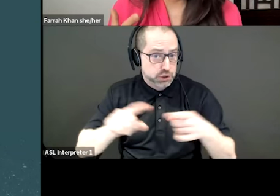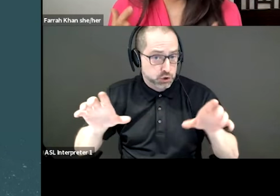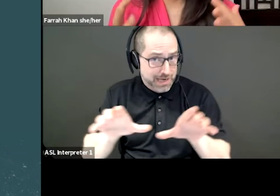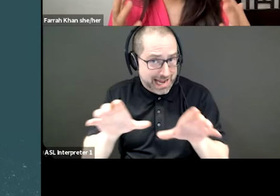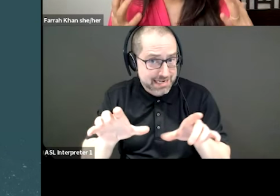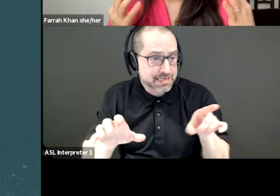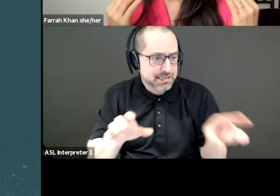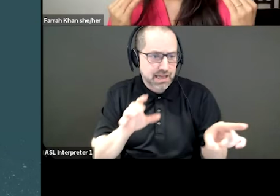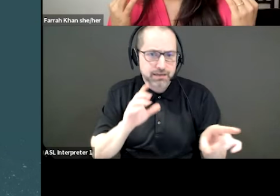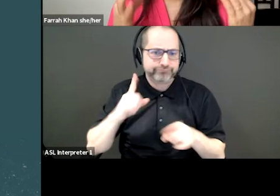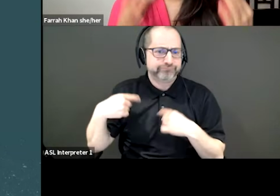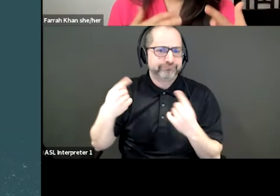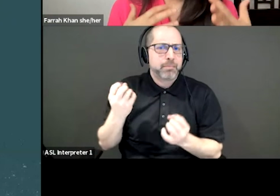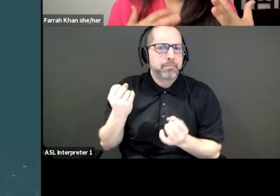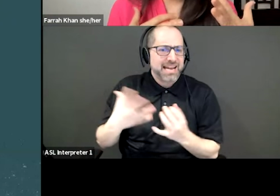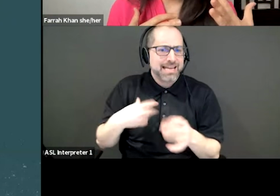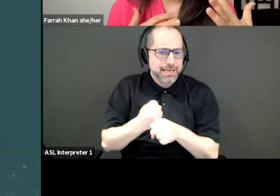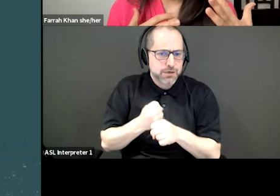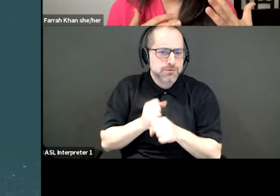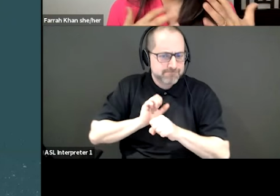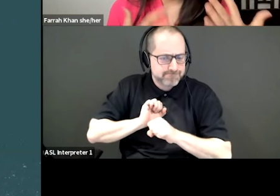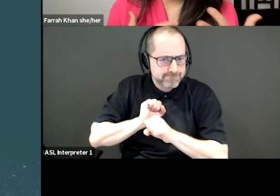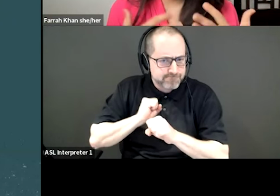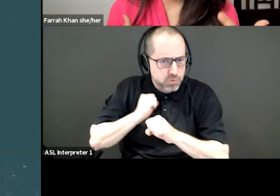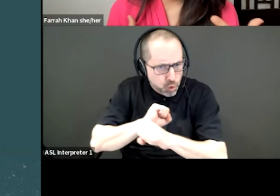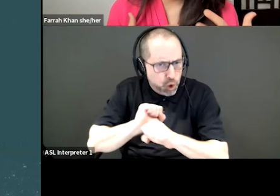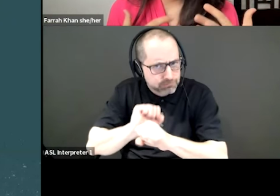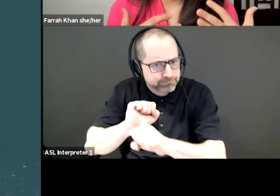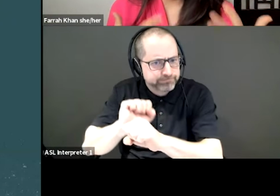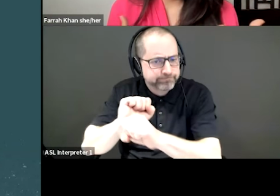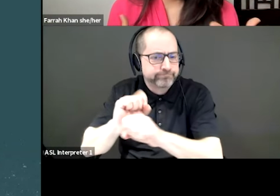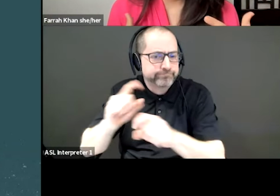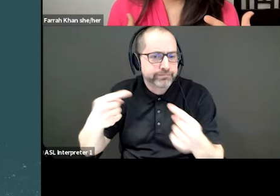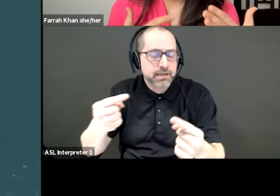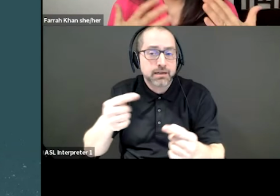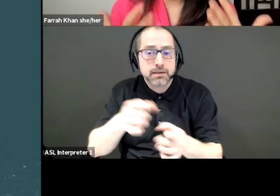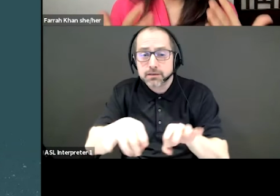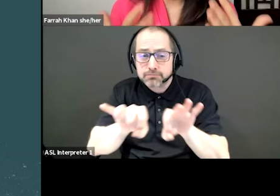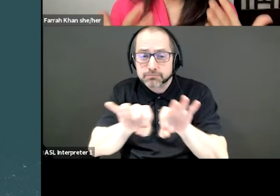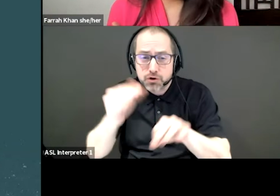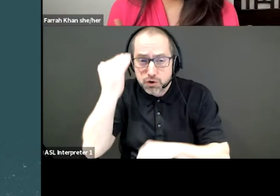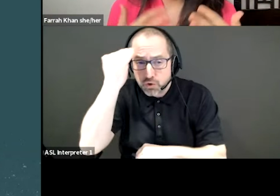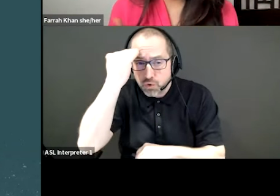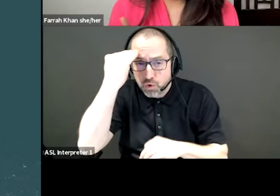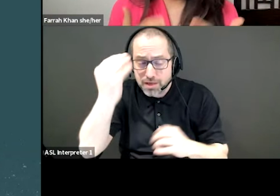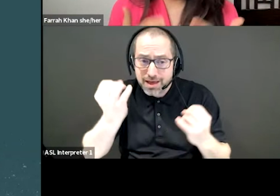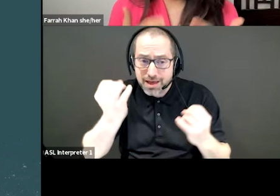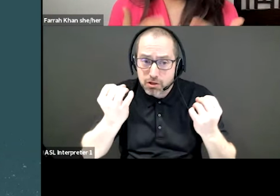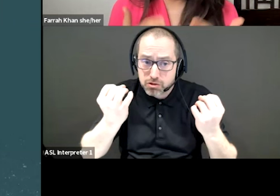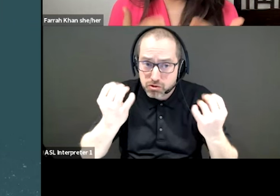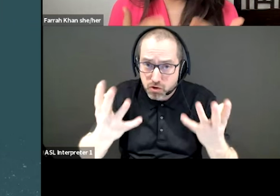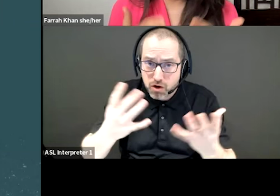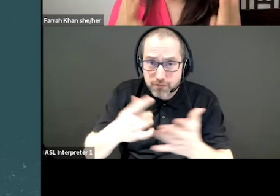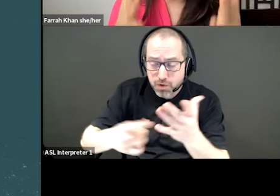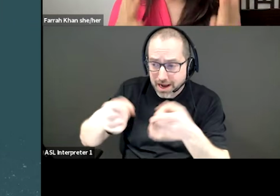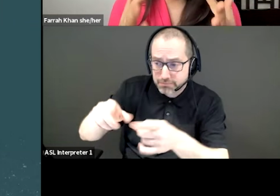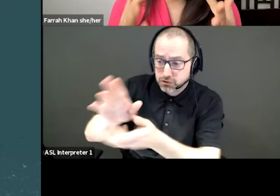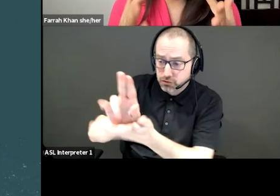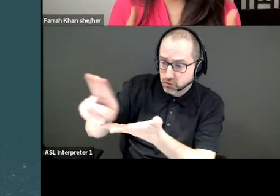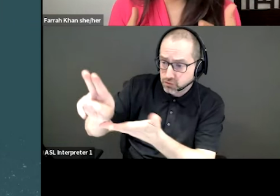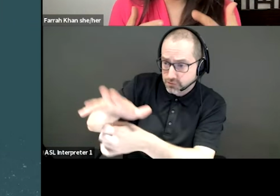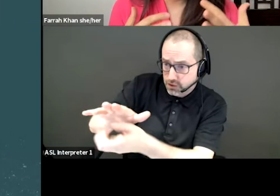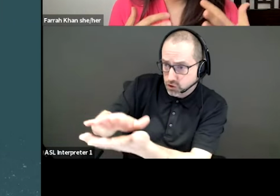post-secondary schools. And a key thing to know is that a lot of the conversations around what's happening on campuses very much focuses on